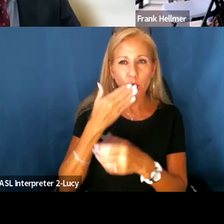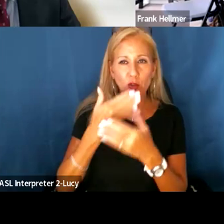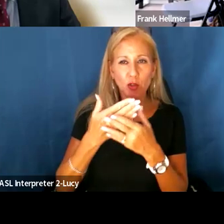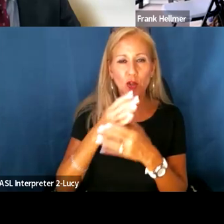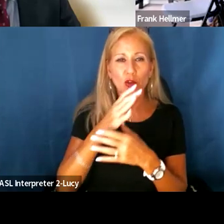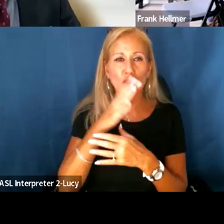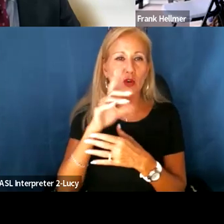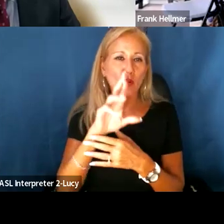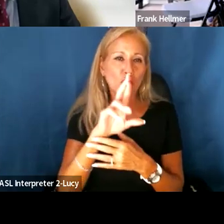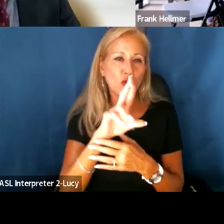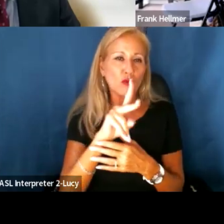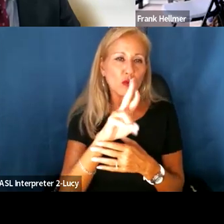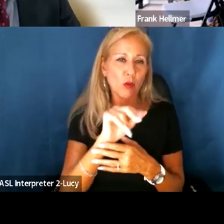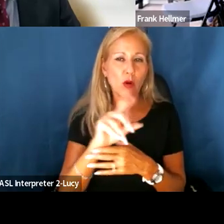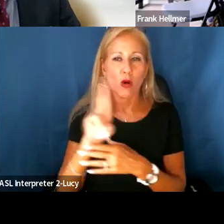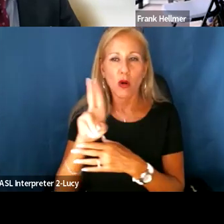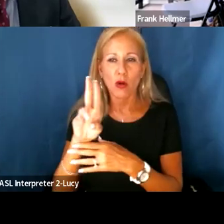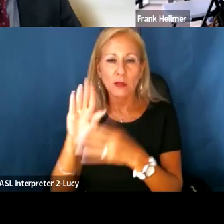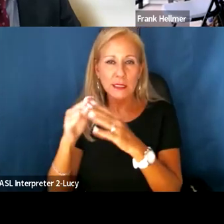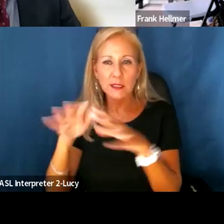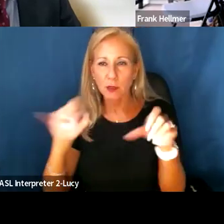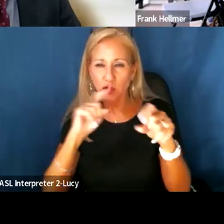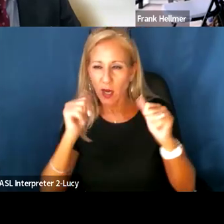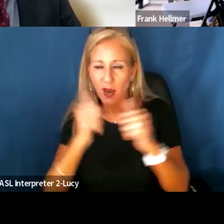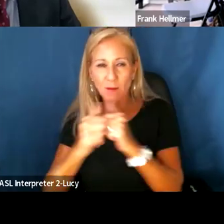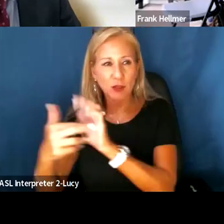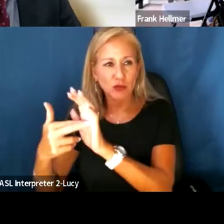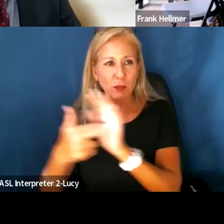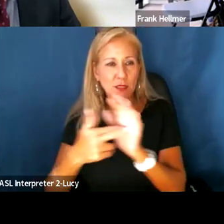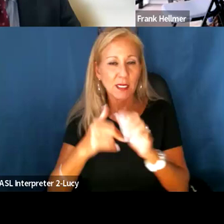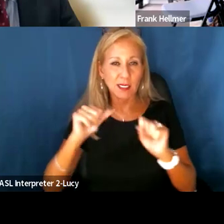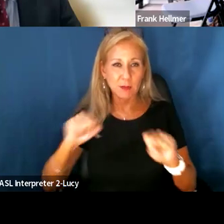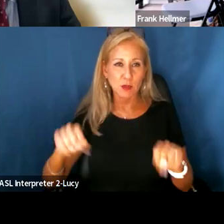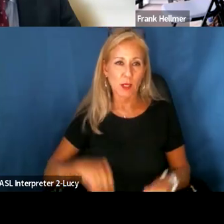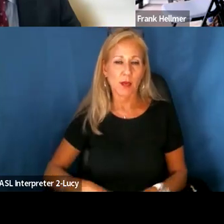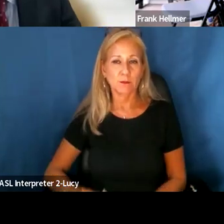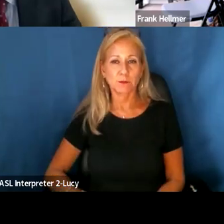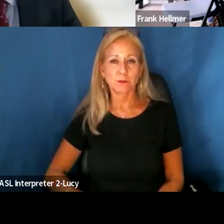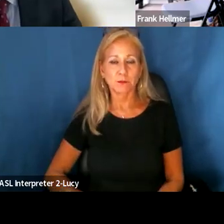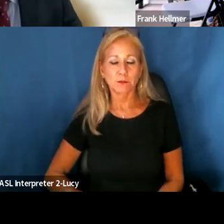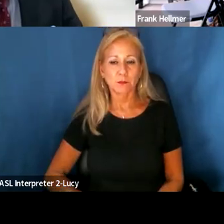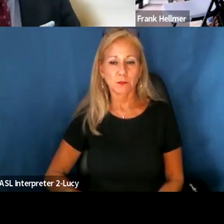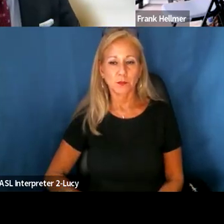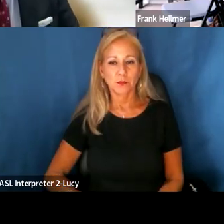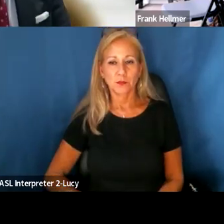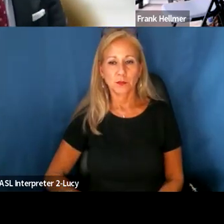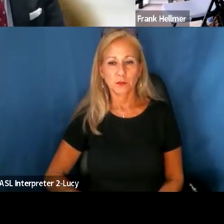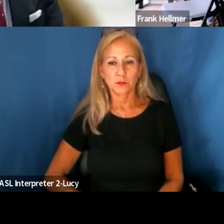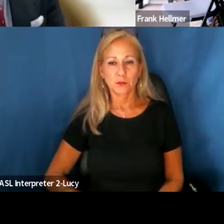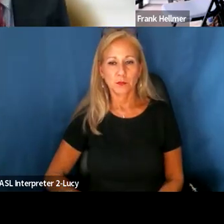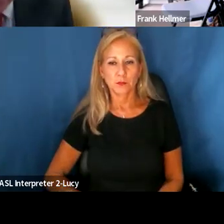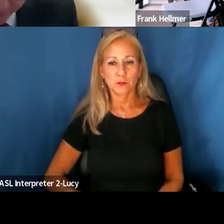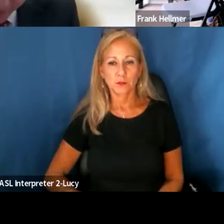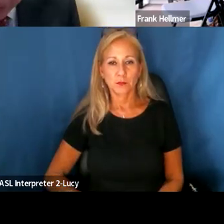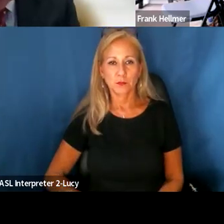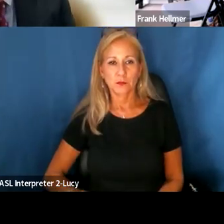rural urban divide and make sure those regions are as well represented as they can be. Great, thank you. I'm going to